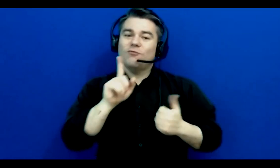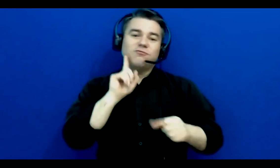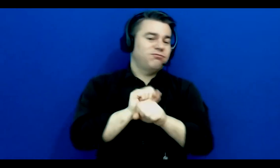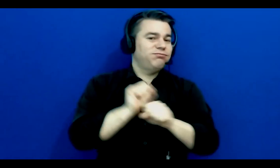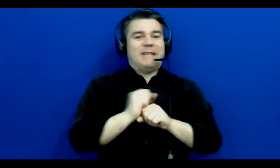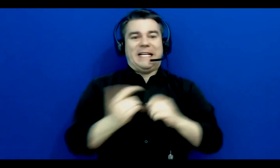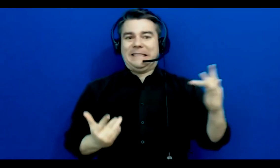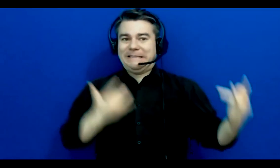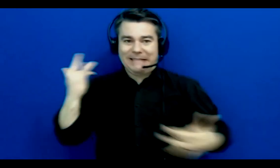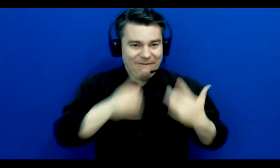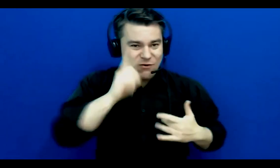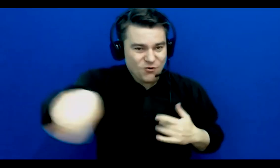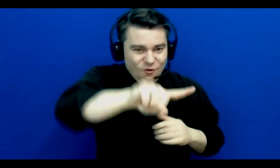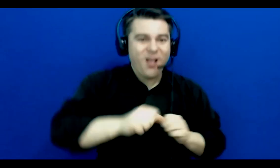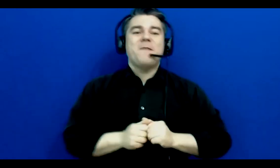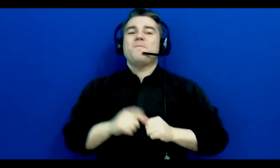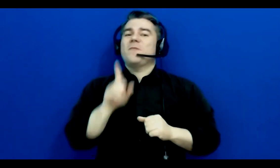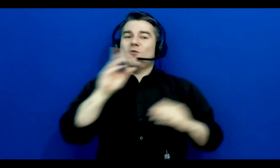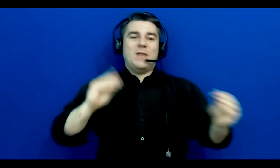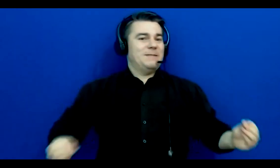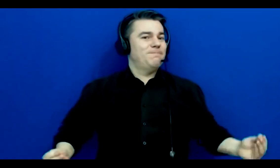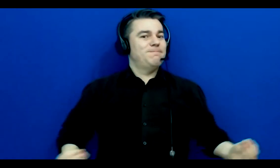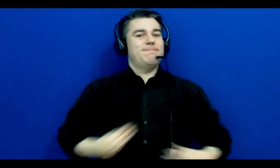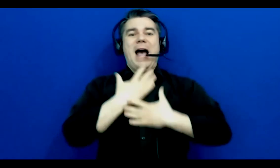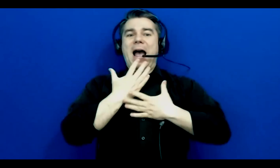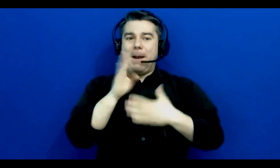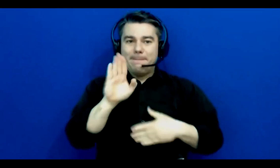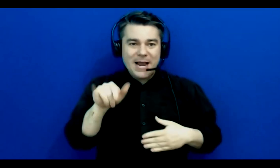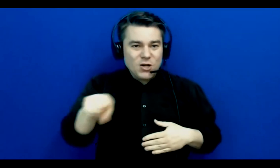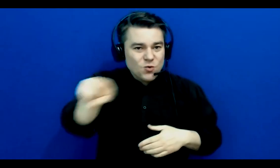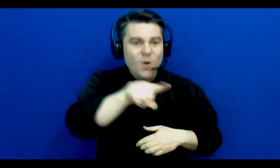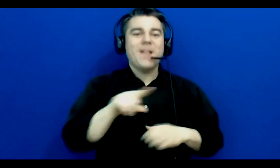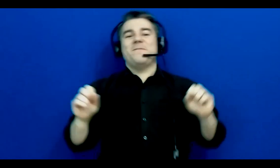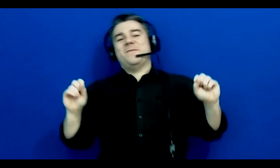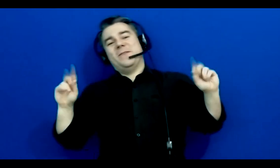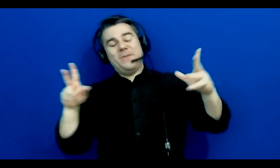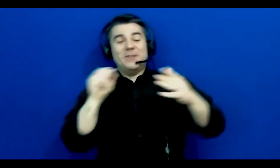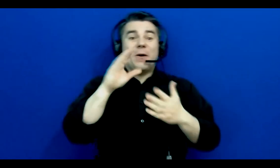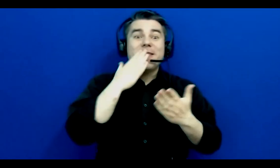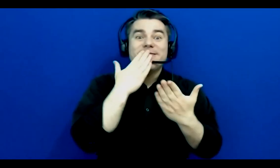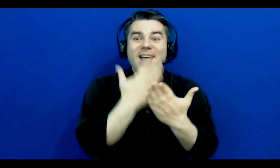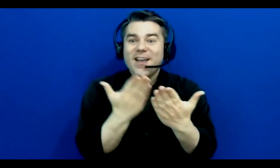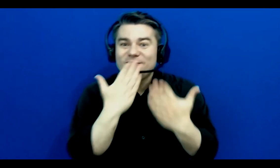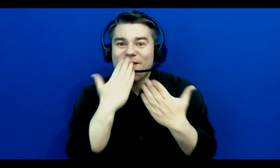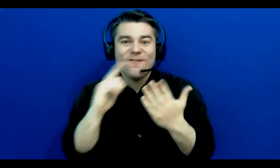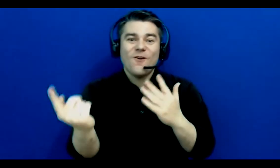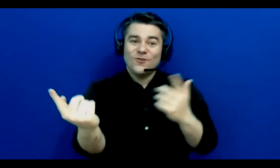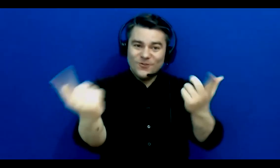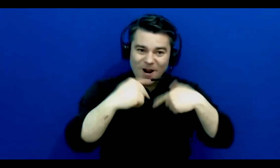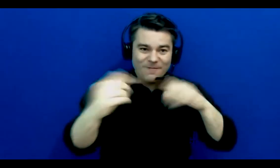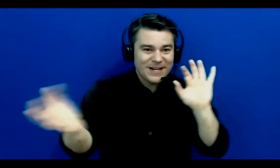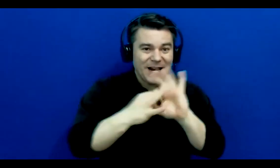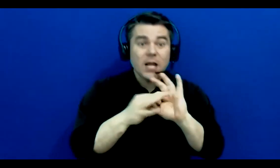for you and I am so inspired by you. So, thank you for showing up. If this is your